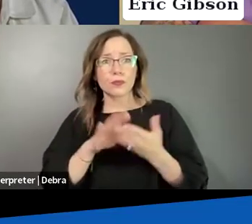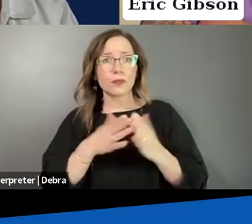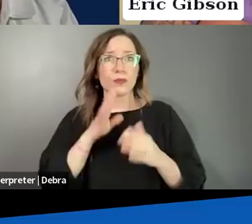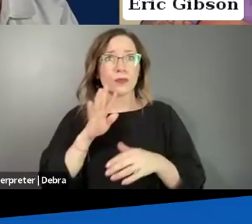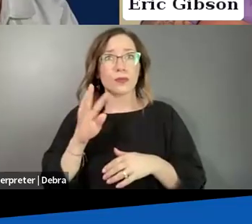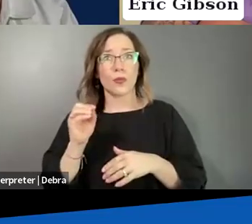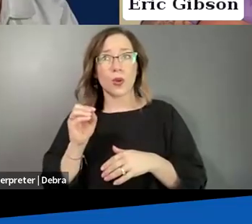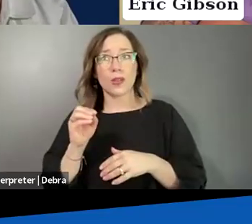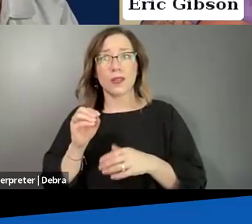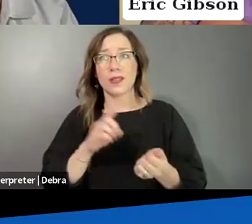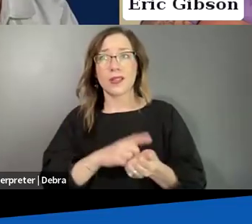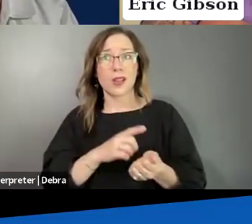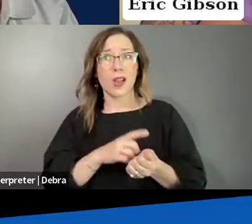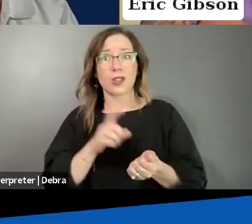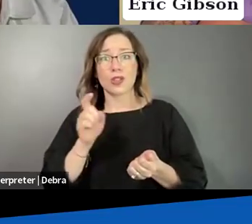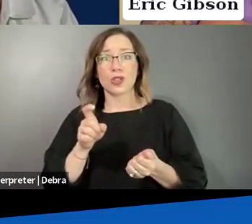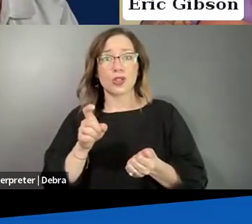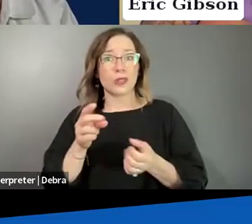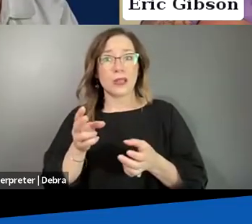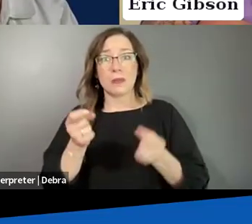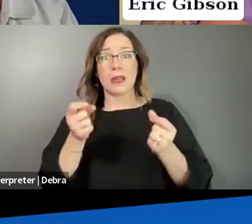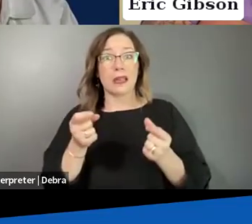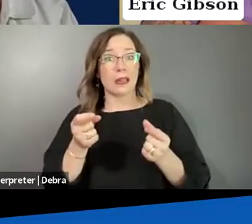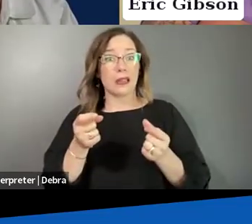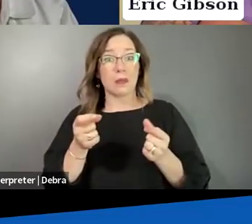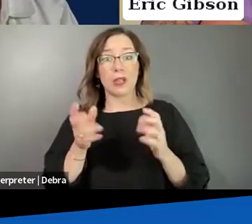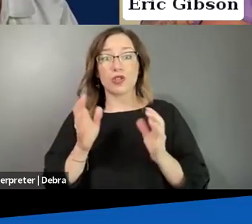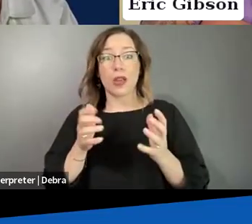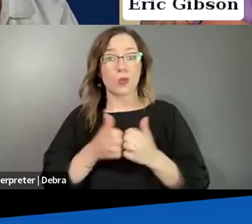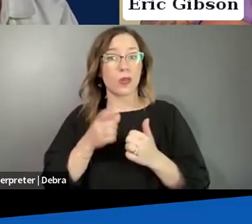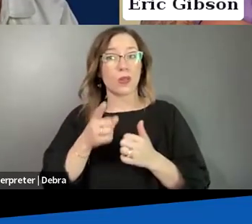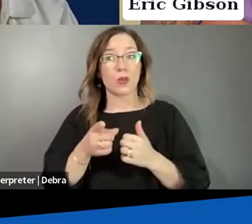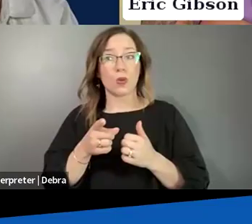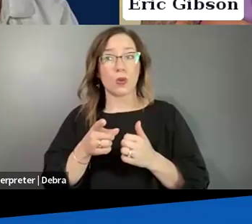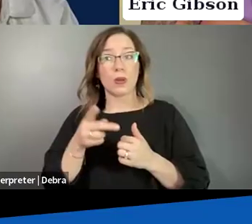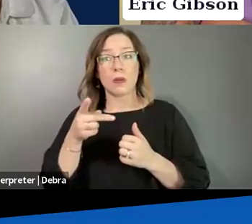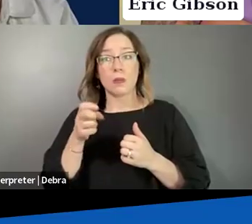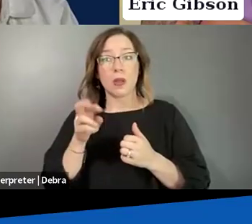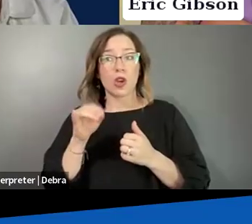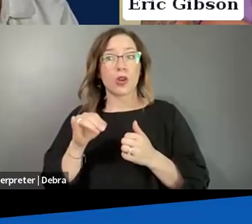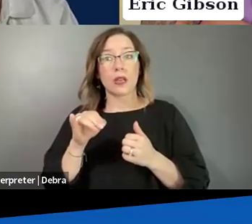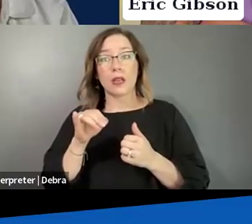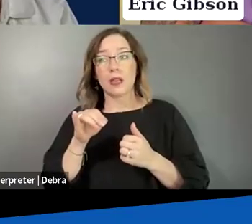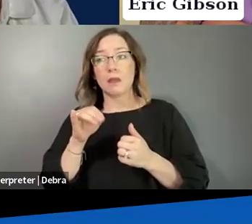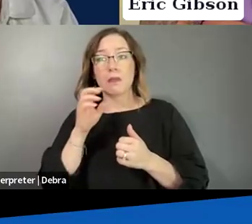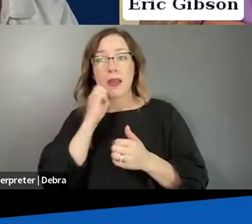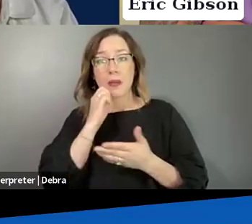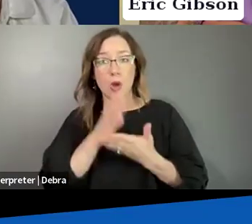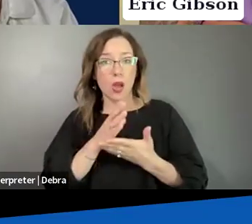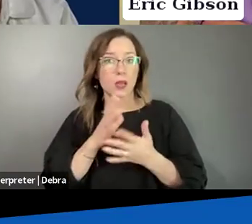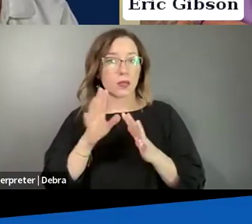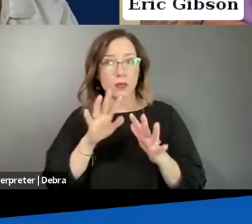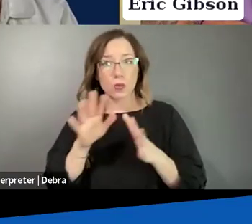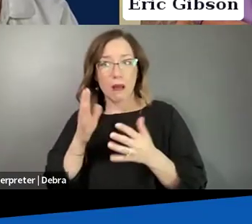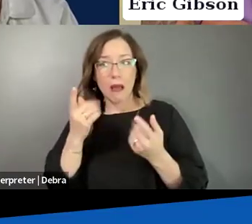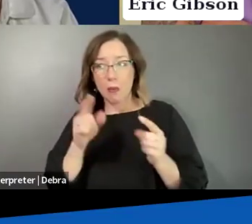40, the doctor should just, you know, immediately be talking to you about perimenopause, menopause, what happens,